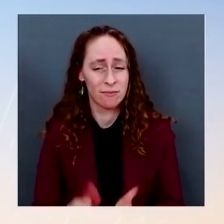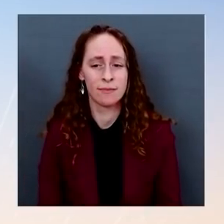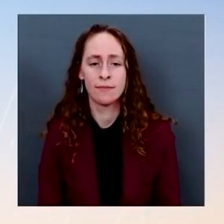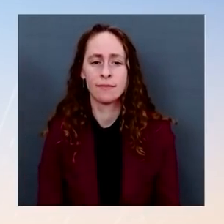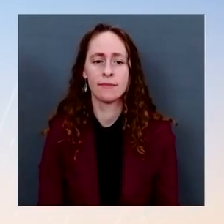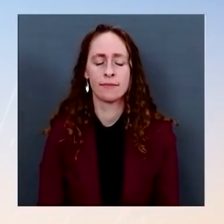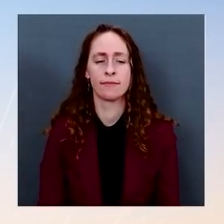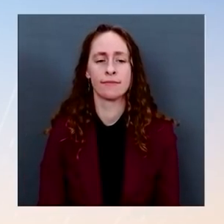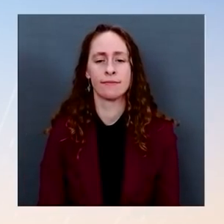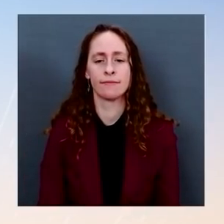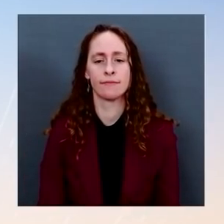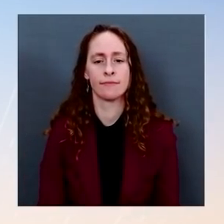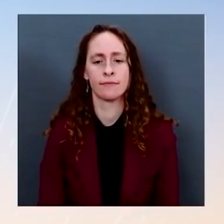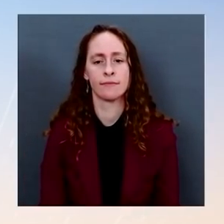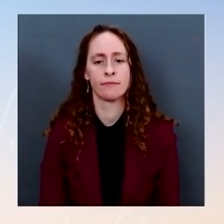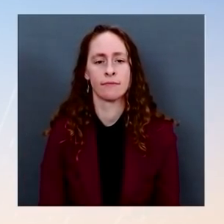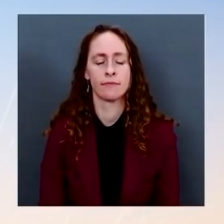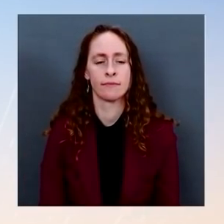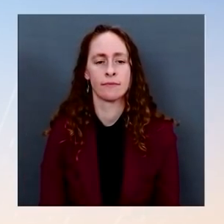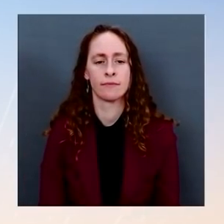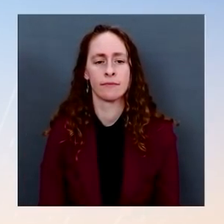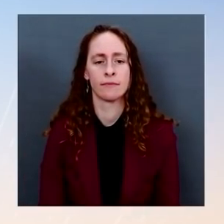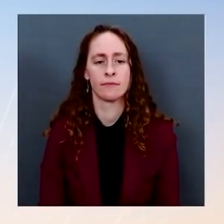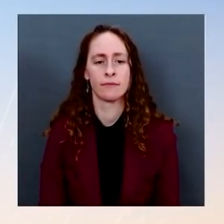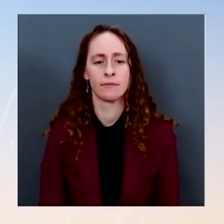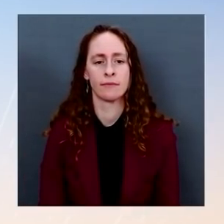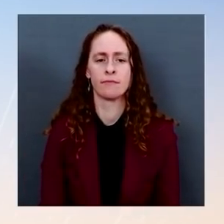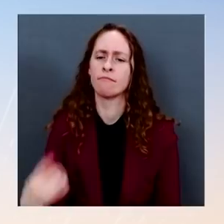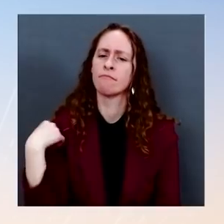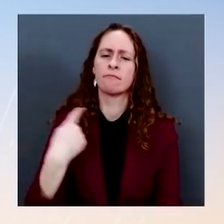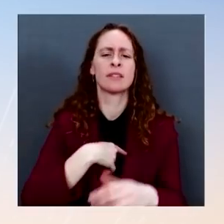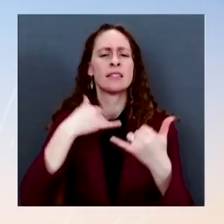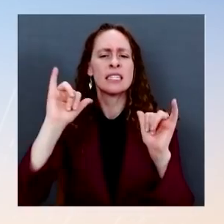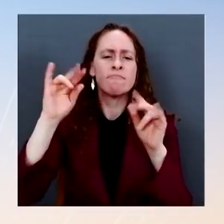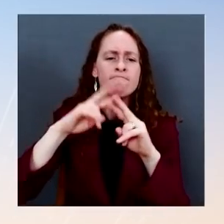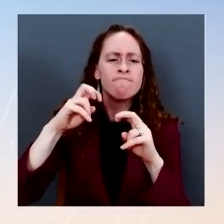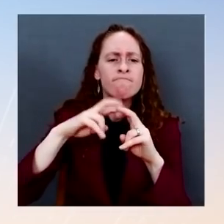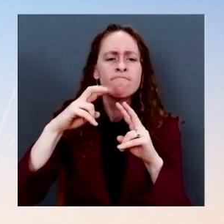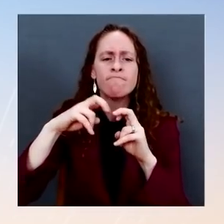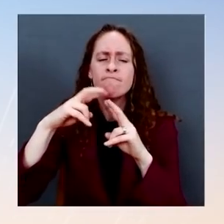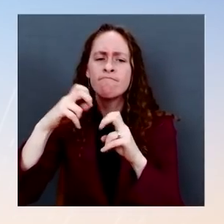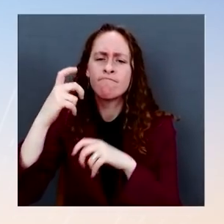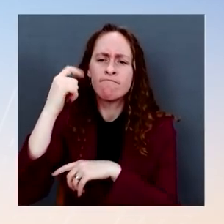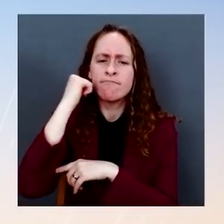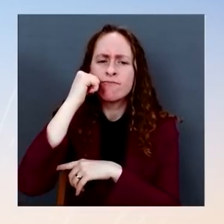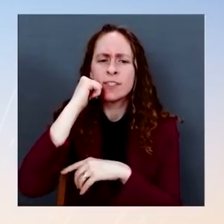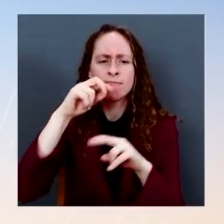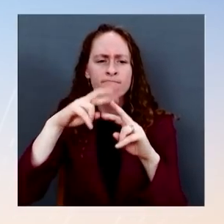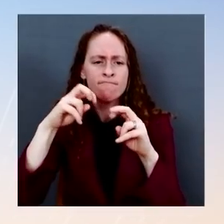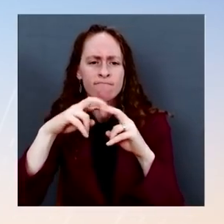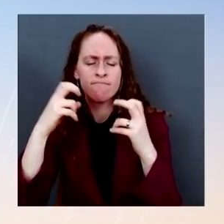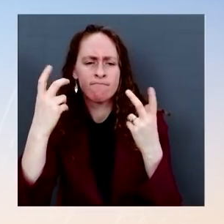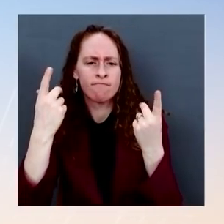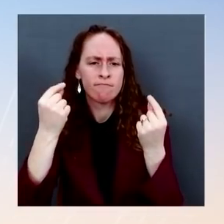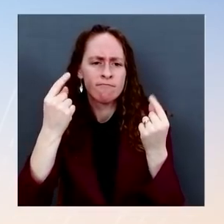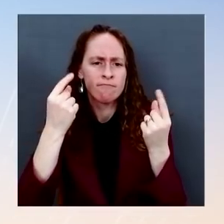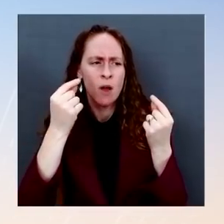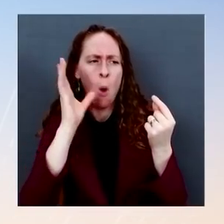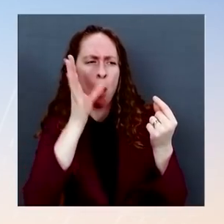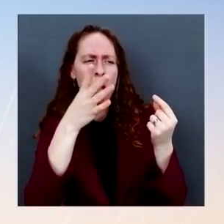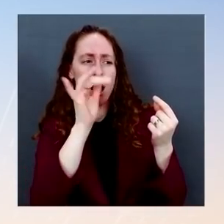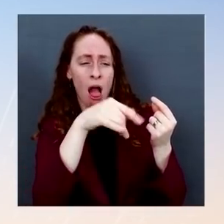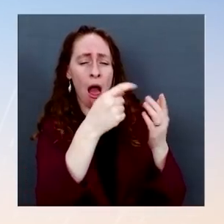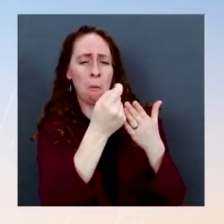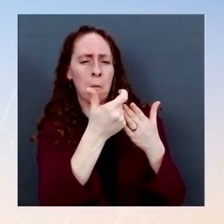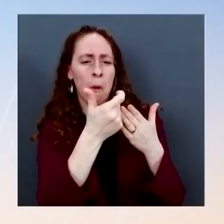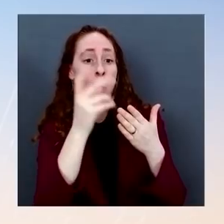lift that ban. But yes, that is our intention to lift the ban. Okay, got it. And then also, I don't have a timeline on that at this point in time to conclude my answer there. Okay. Go ahead.